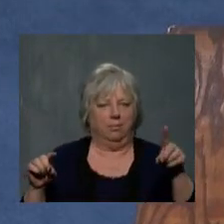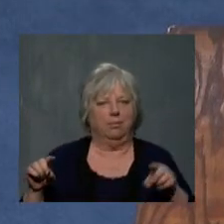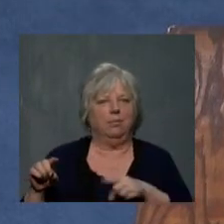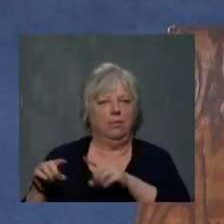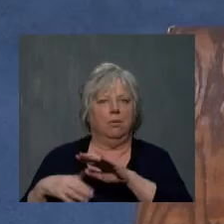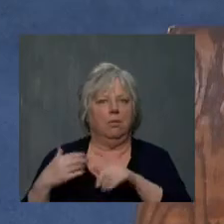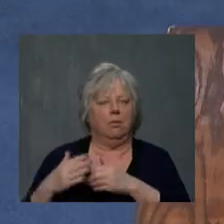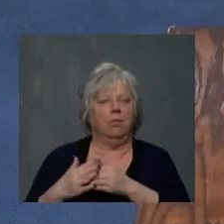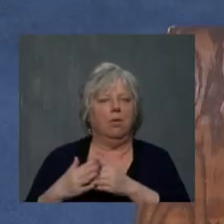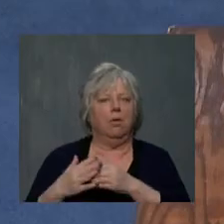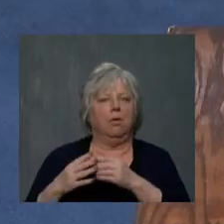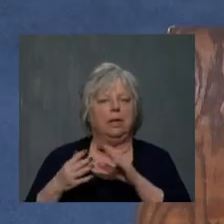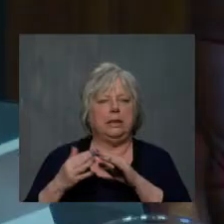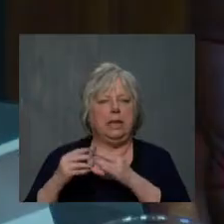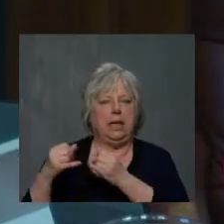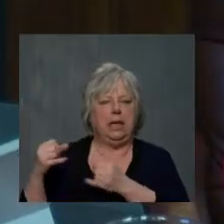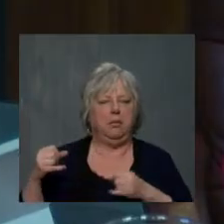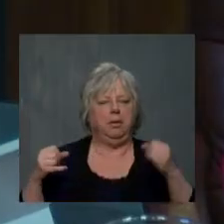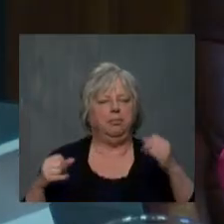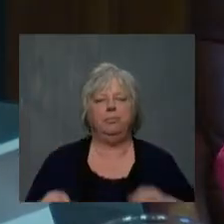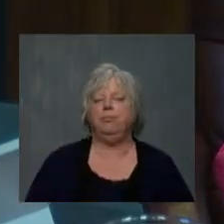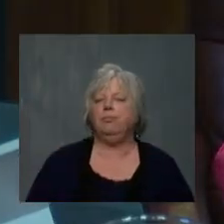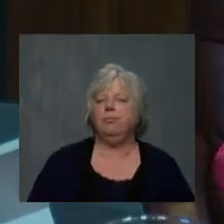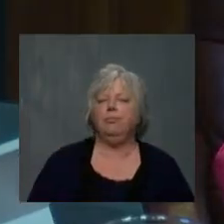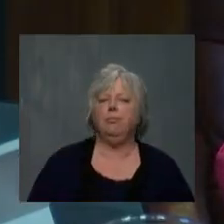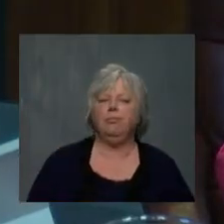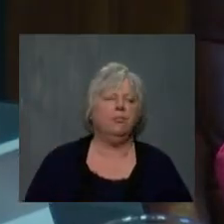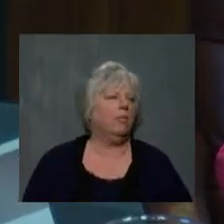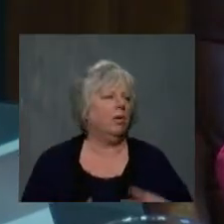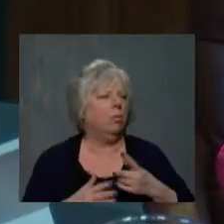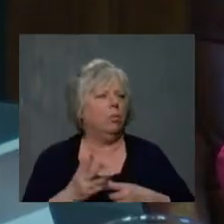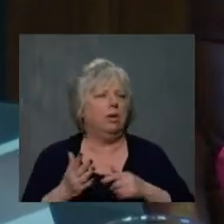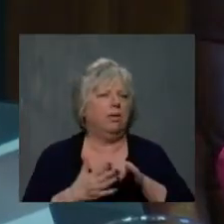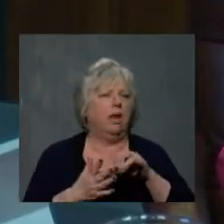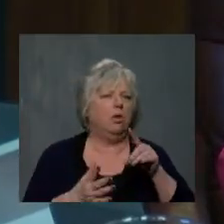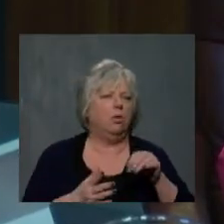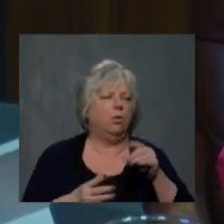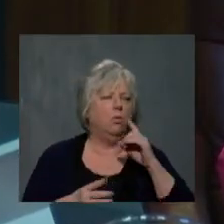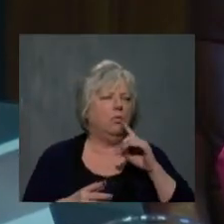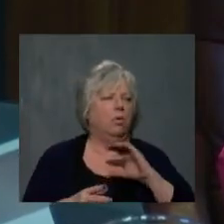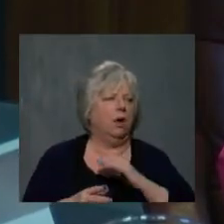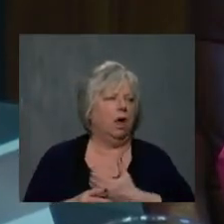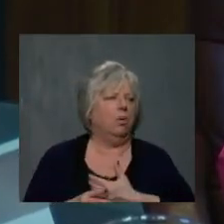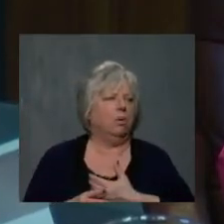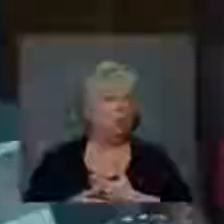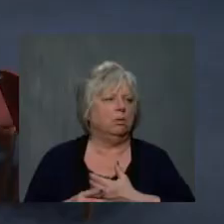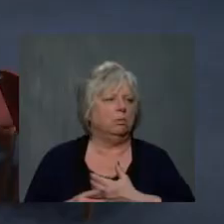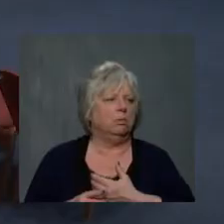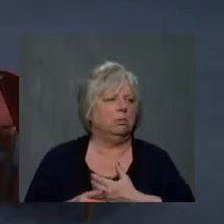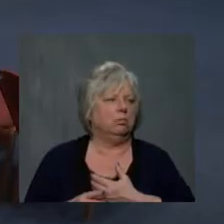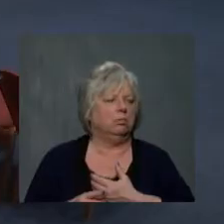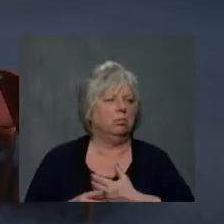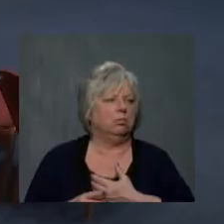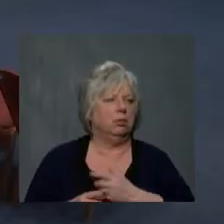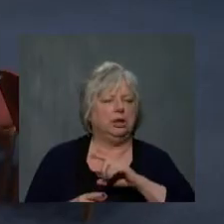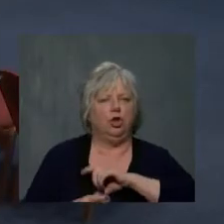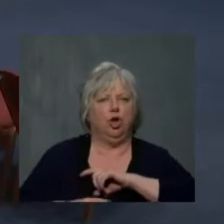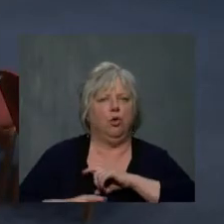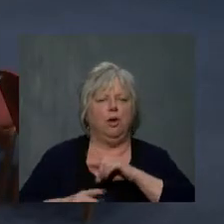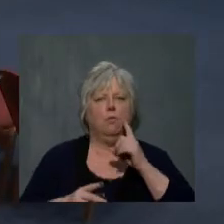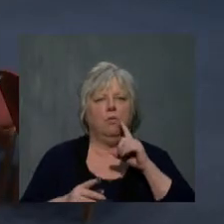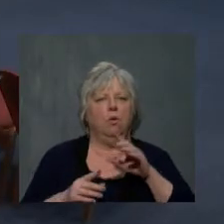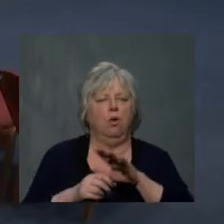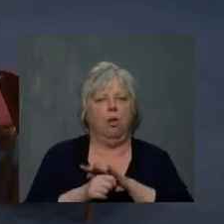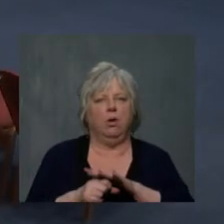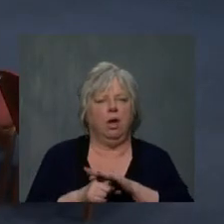of the property. Mr. Moore, what does that do for our security of that location? If our police had to